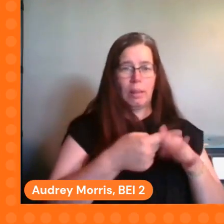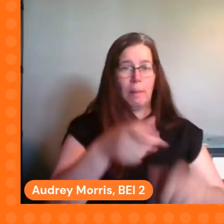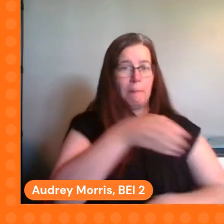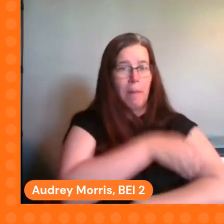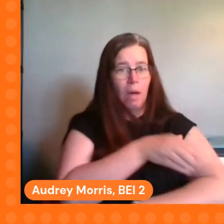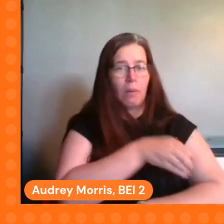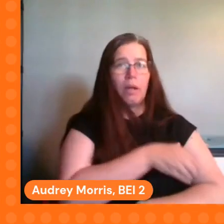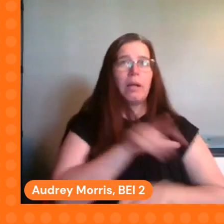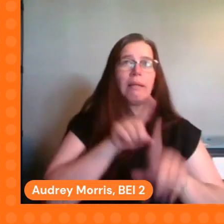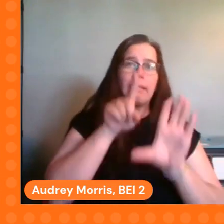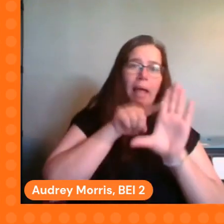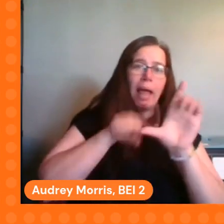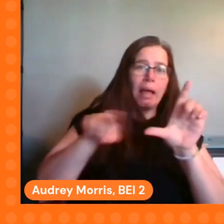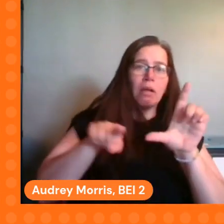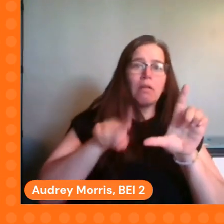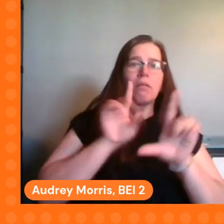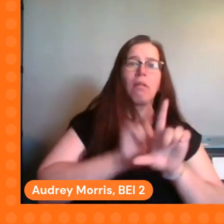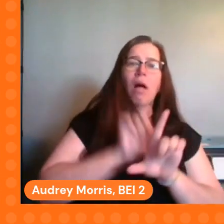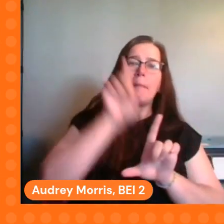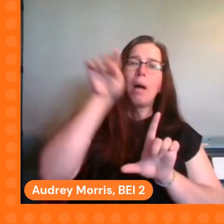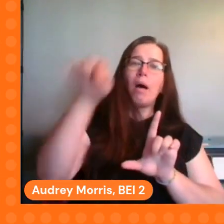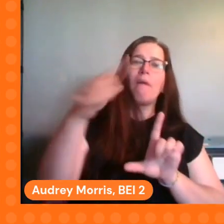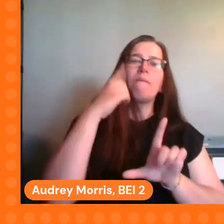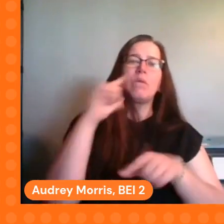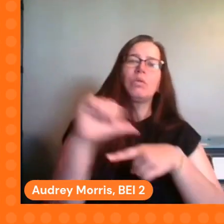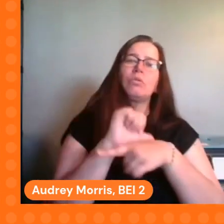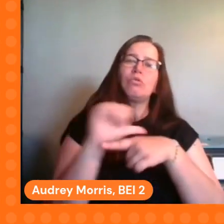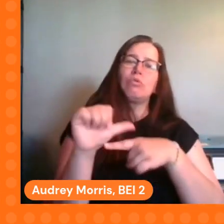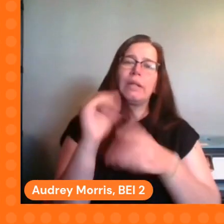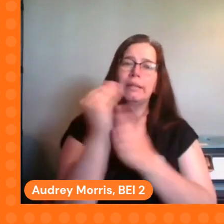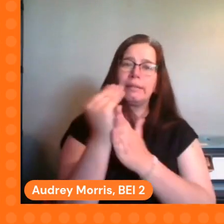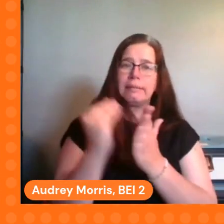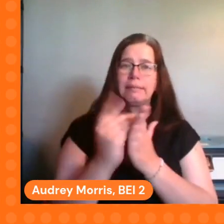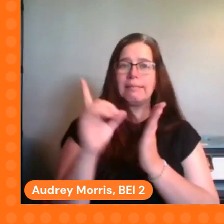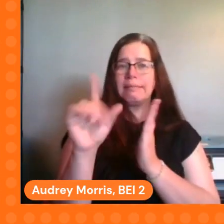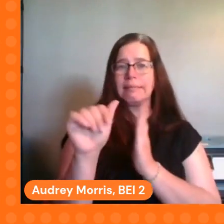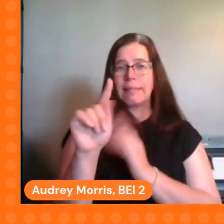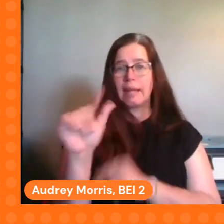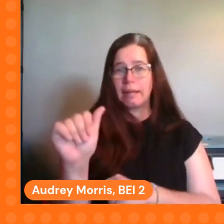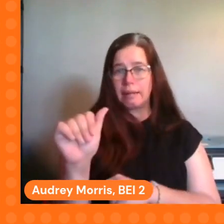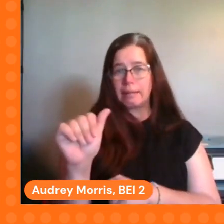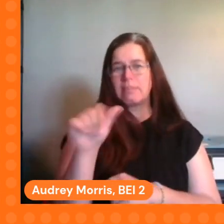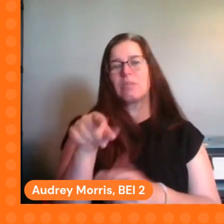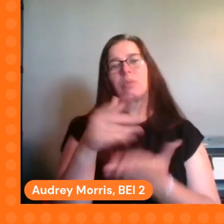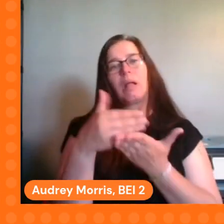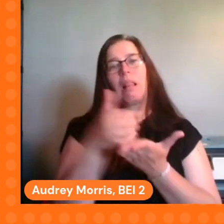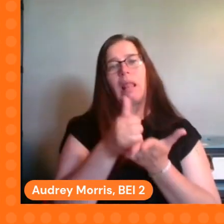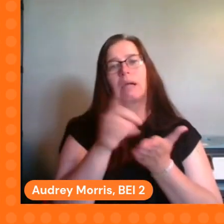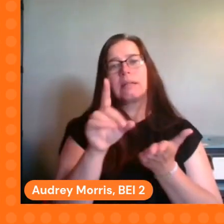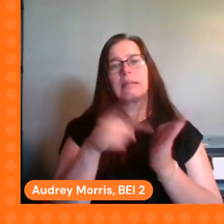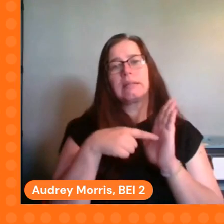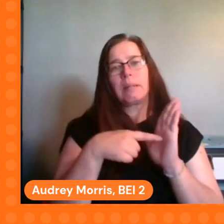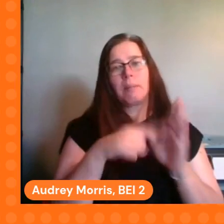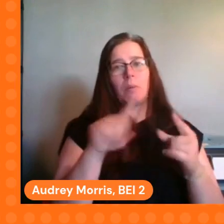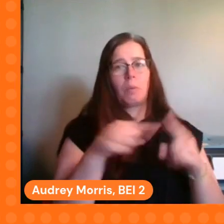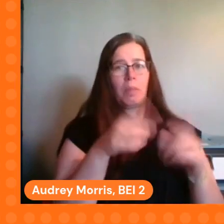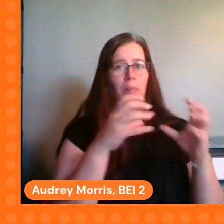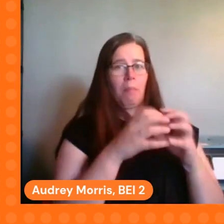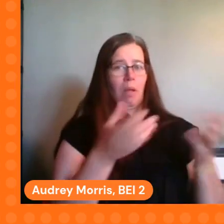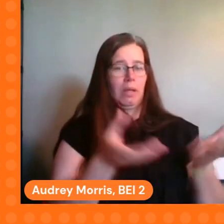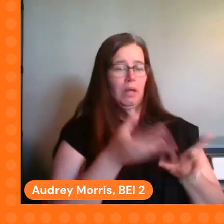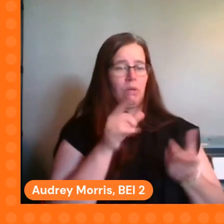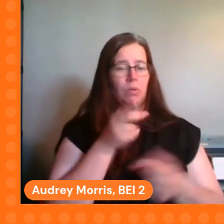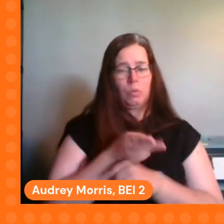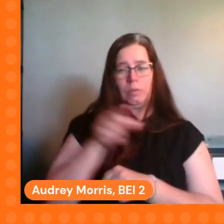angle that you chose, to some training data. So what you're doing is you're collecting examples of, when the ball was here, I used this power and